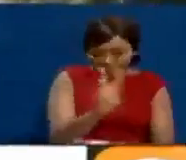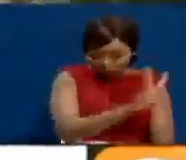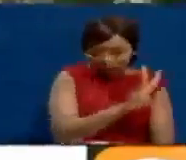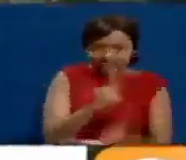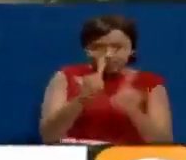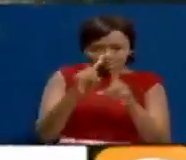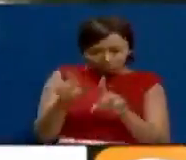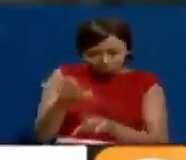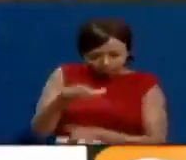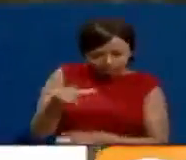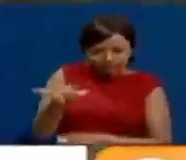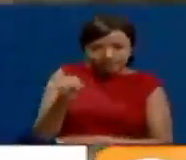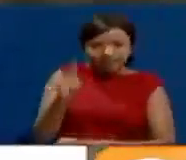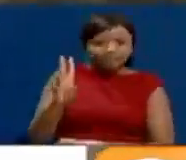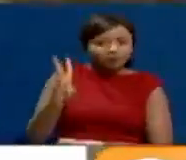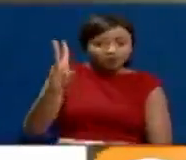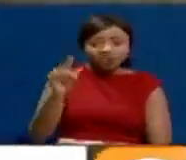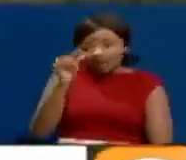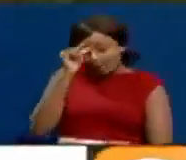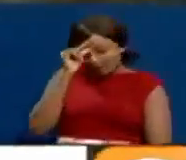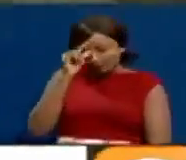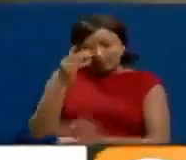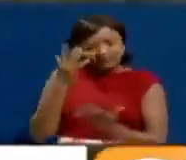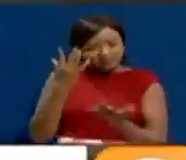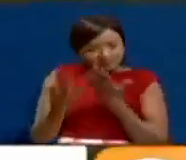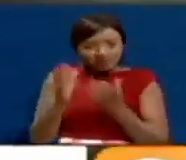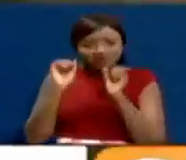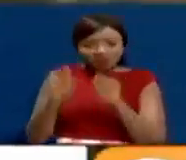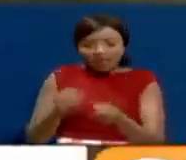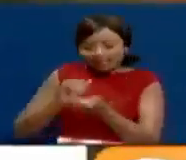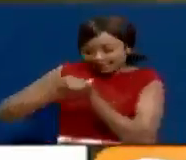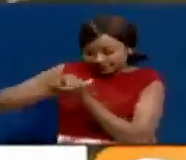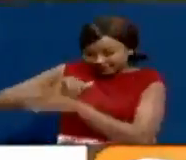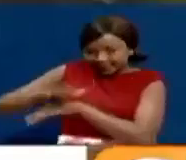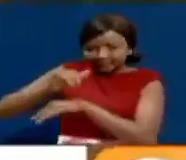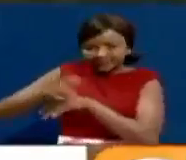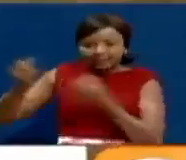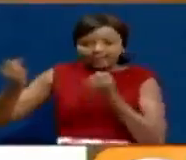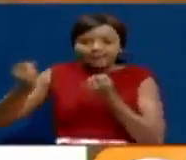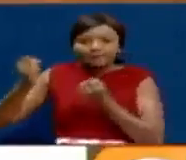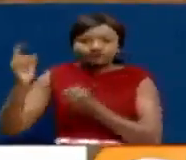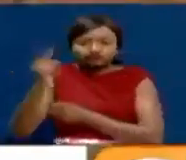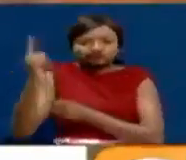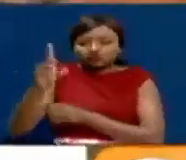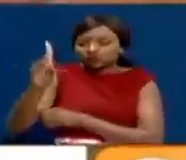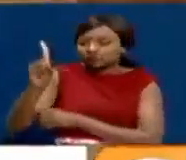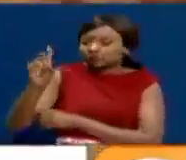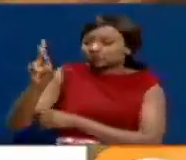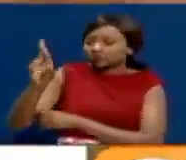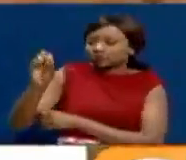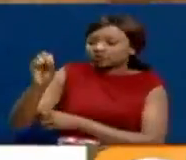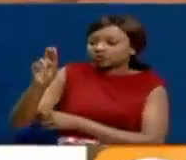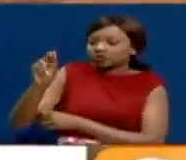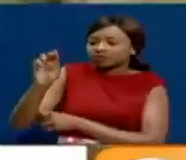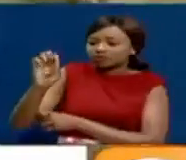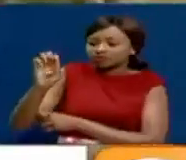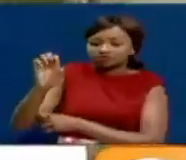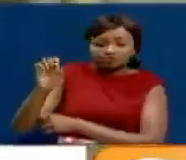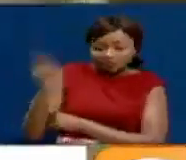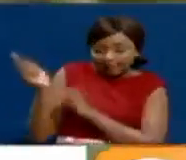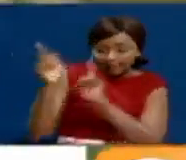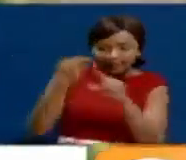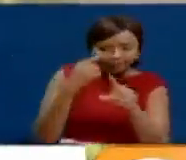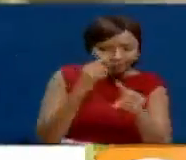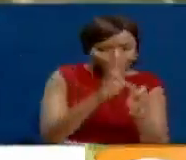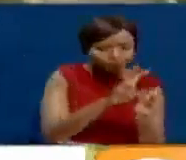Wajir County. The government may also deploy unmanned aerial vehicles known as drones to collect data, high-resolution